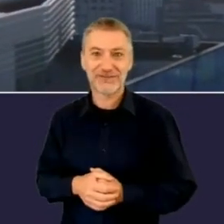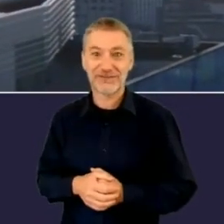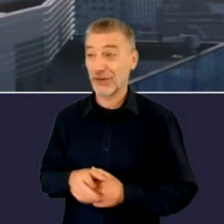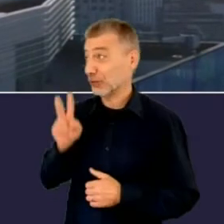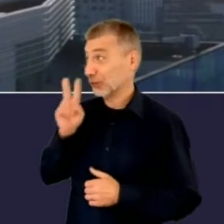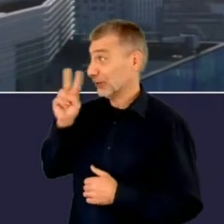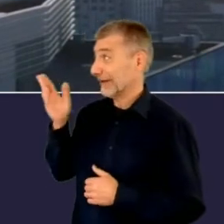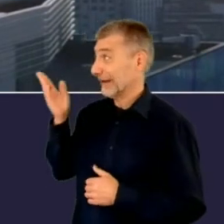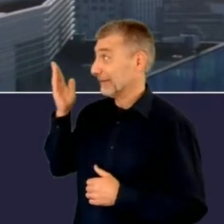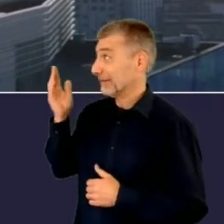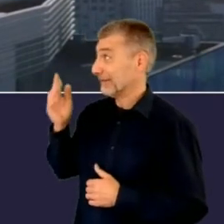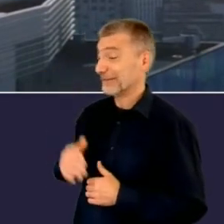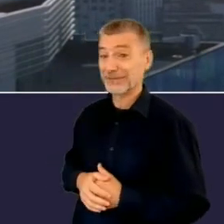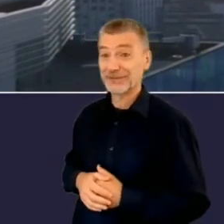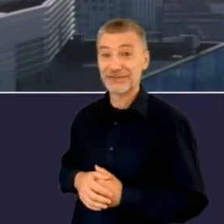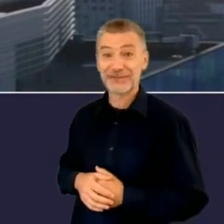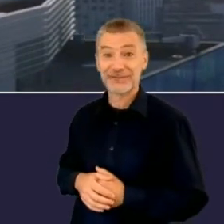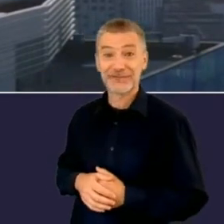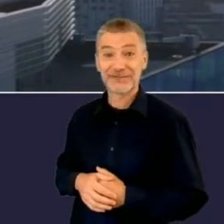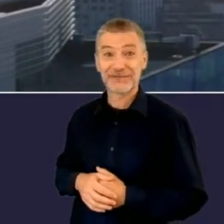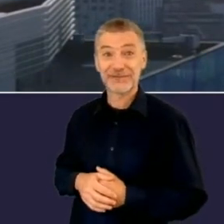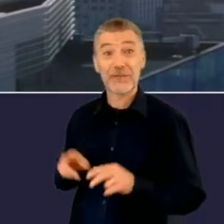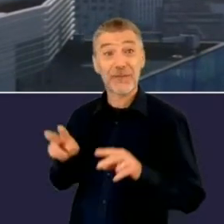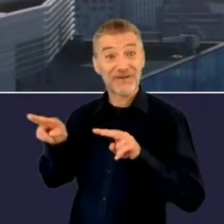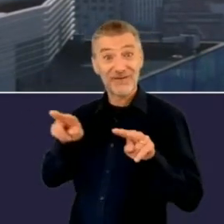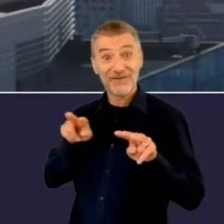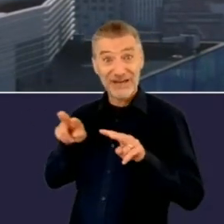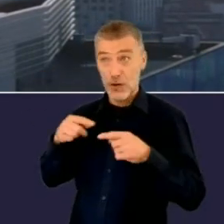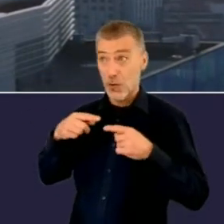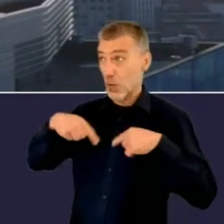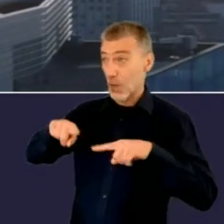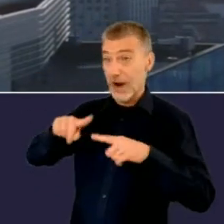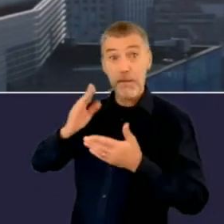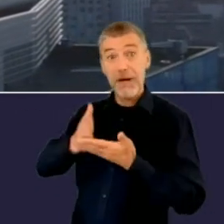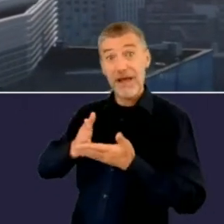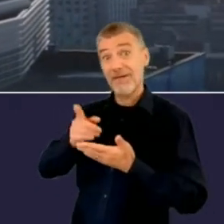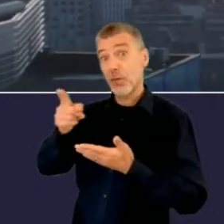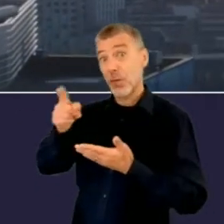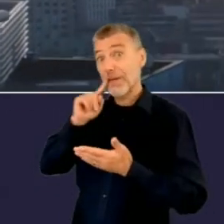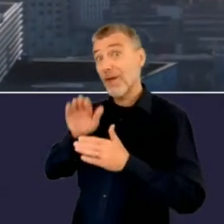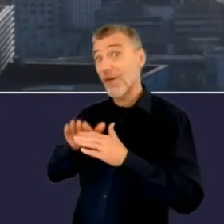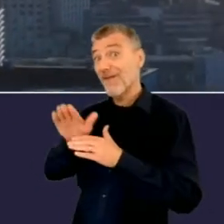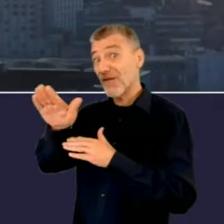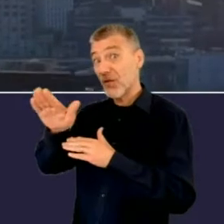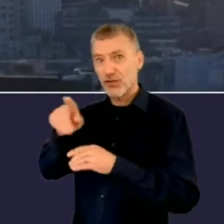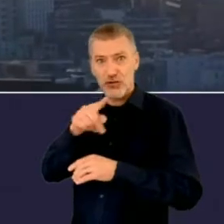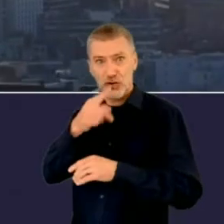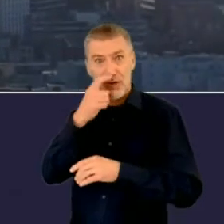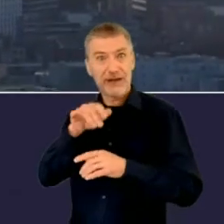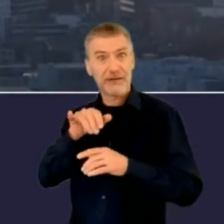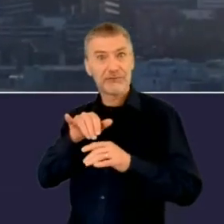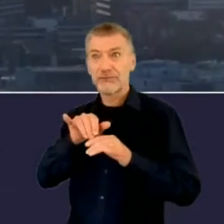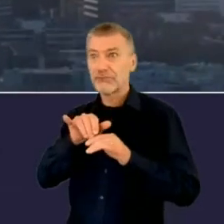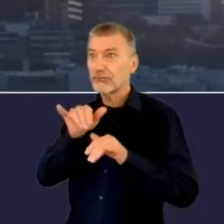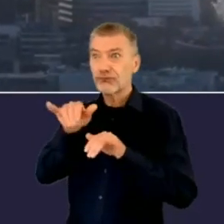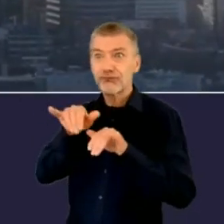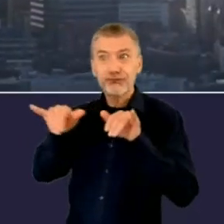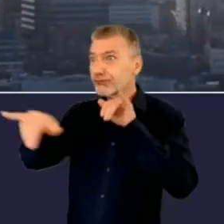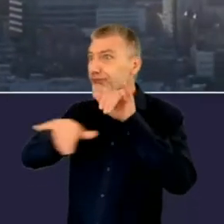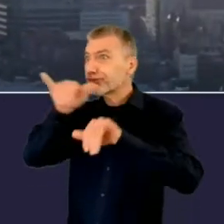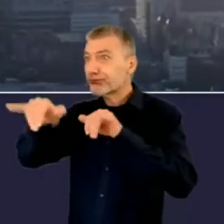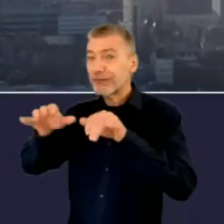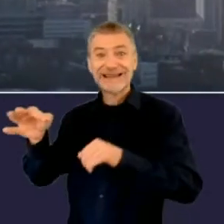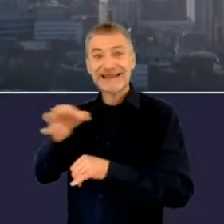you can see a little bit of a video at the moment of what we believe is the future way you're going to travel around cities. This vehicle you're seeing flying